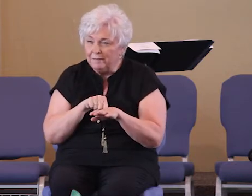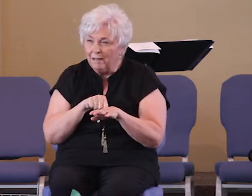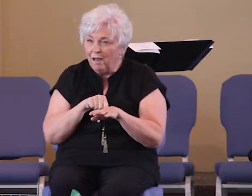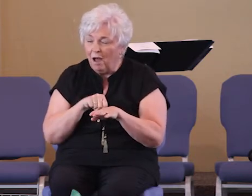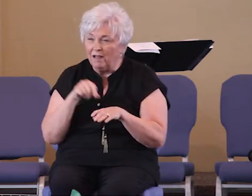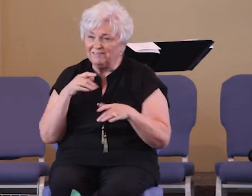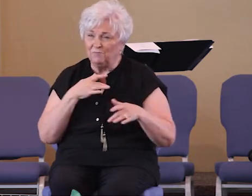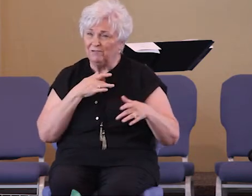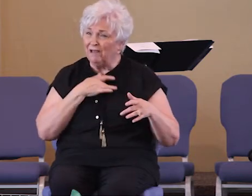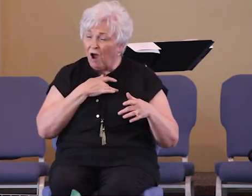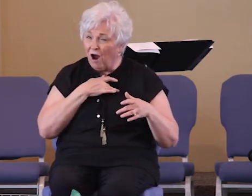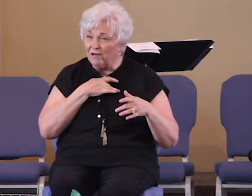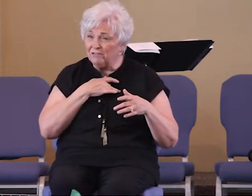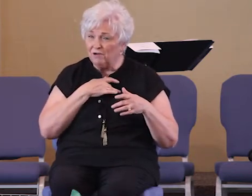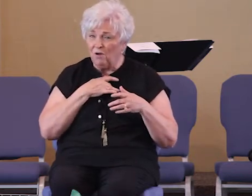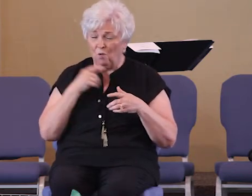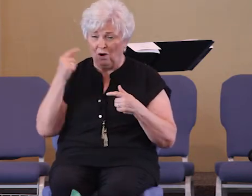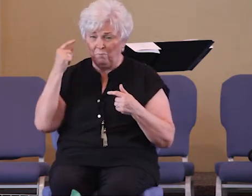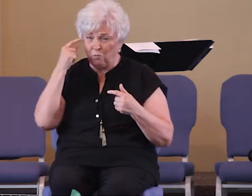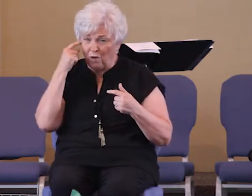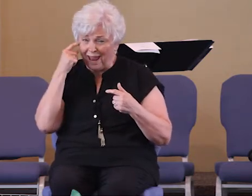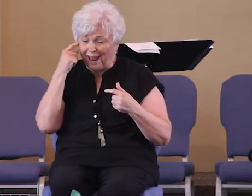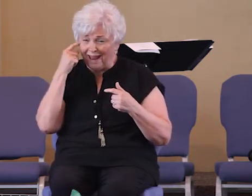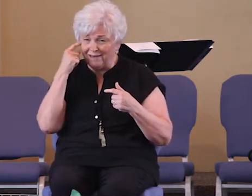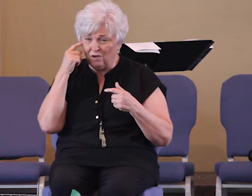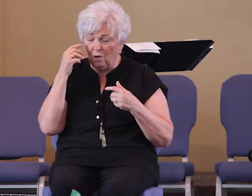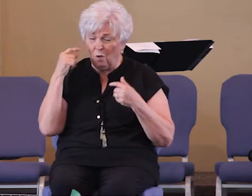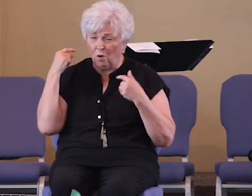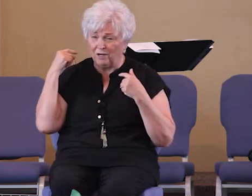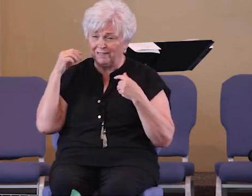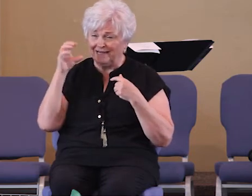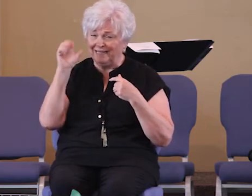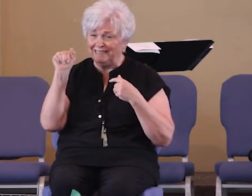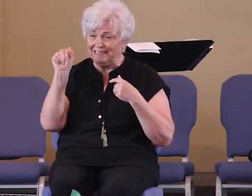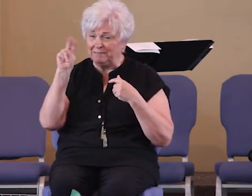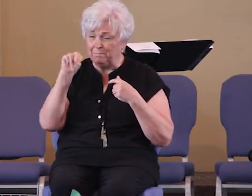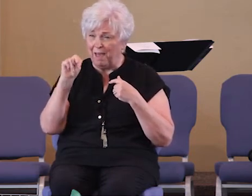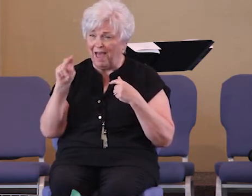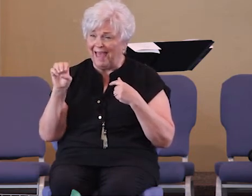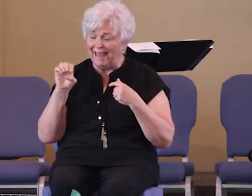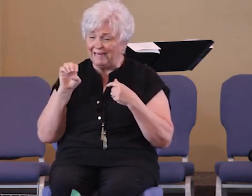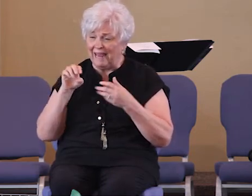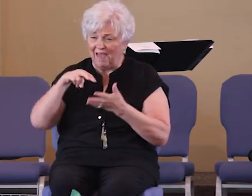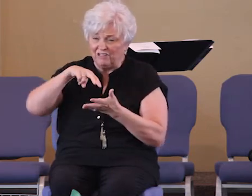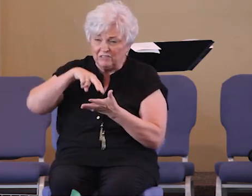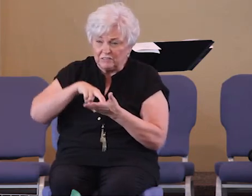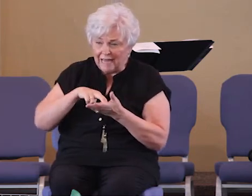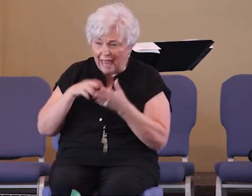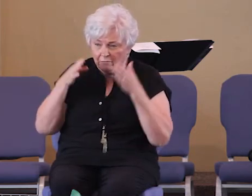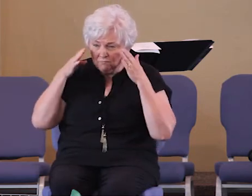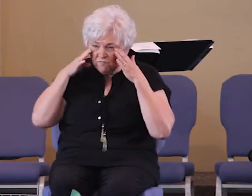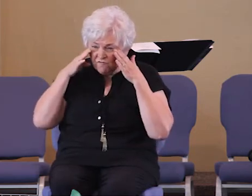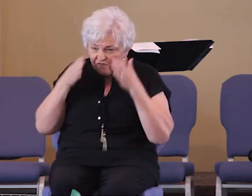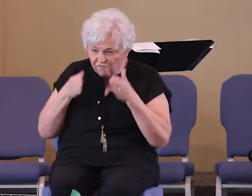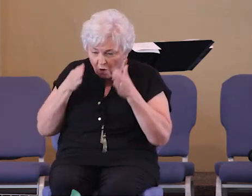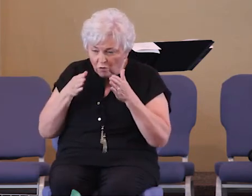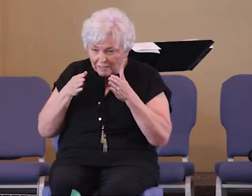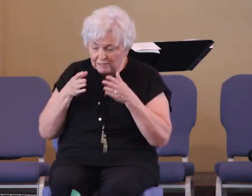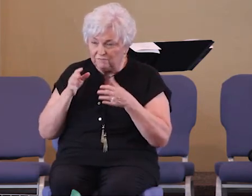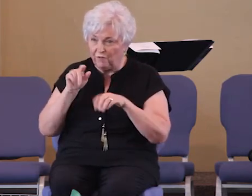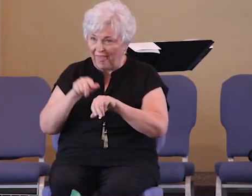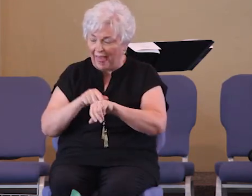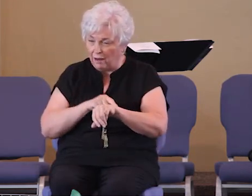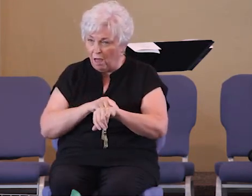on someone's heart or someone's brain or someone's spine and having to stand that whole time and stay focused as you've got